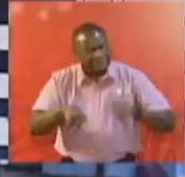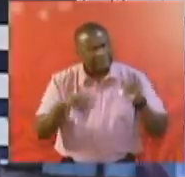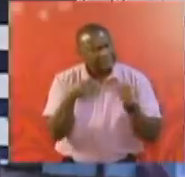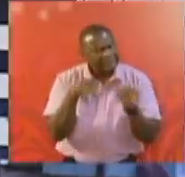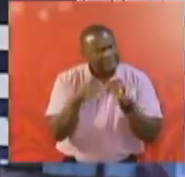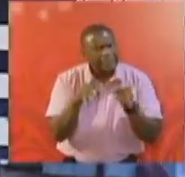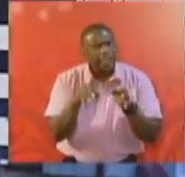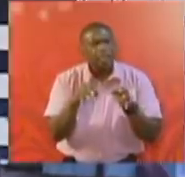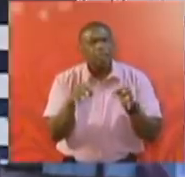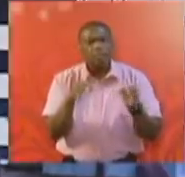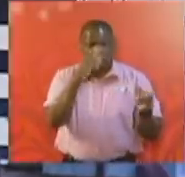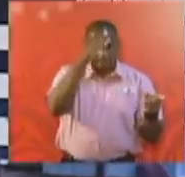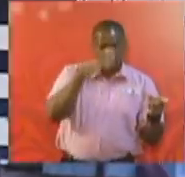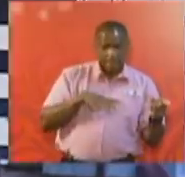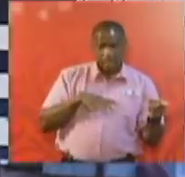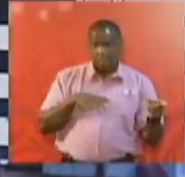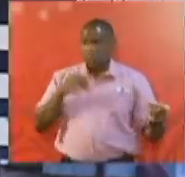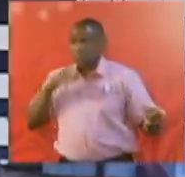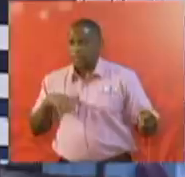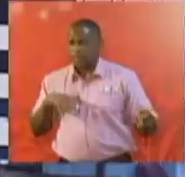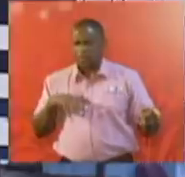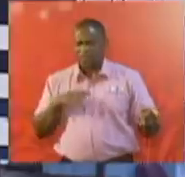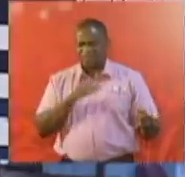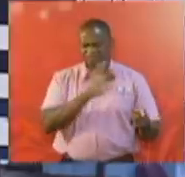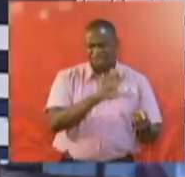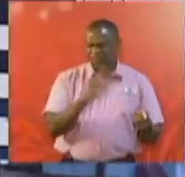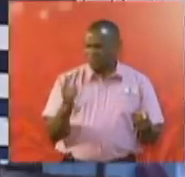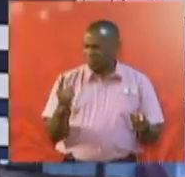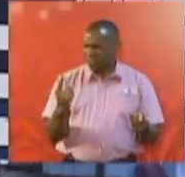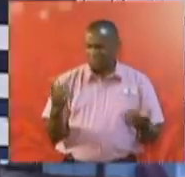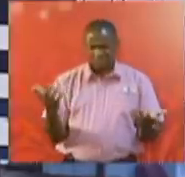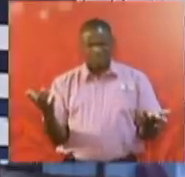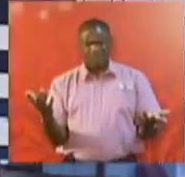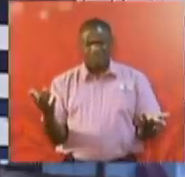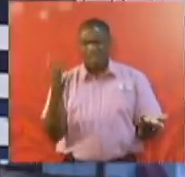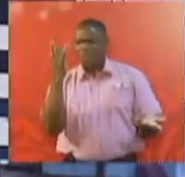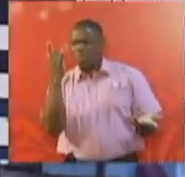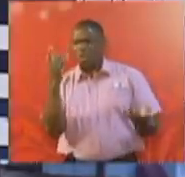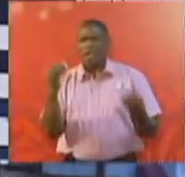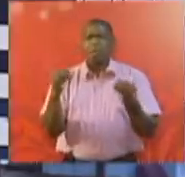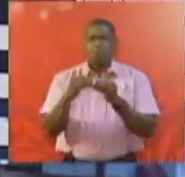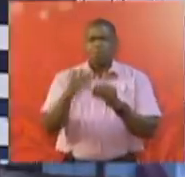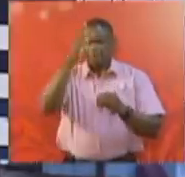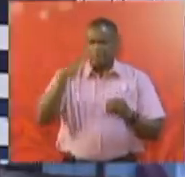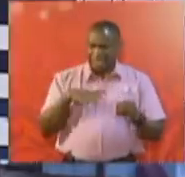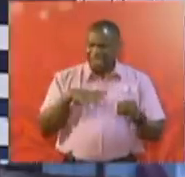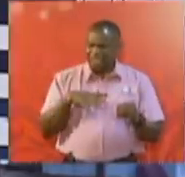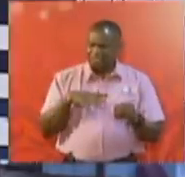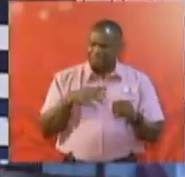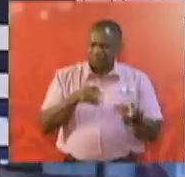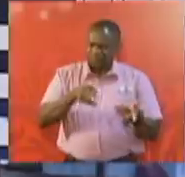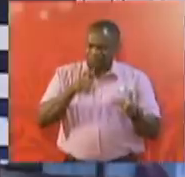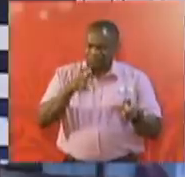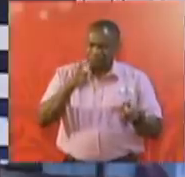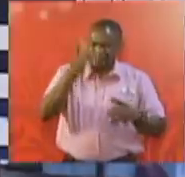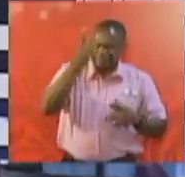to female ratio of 5:1. Why is it there are so many more males infected and